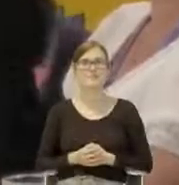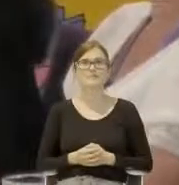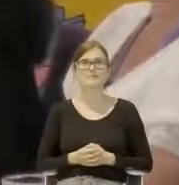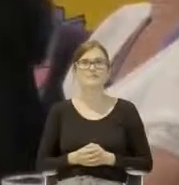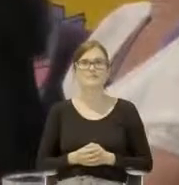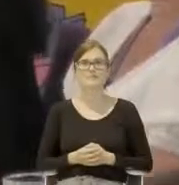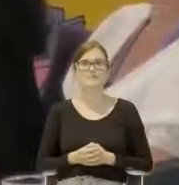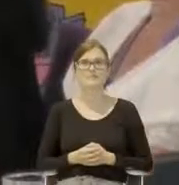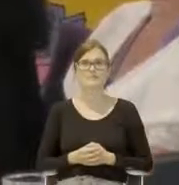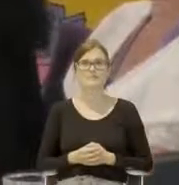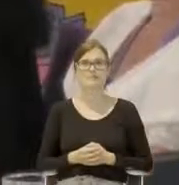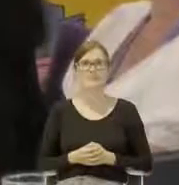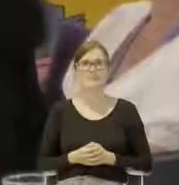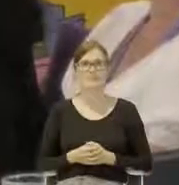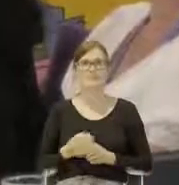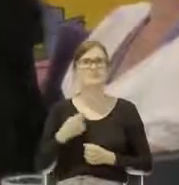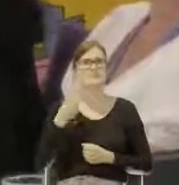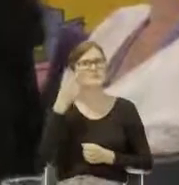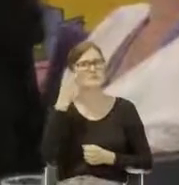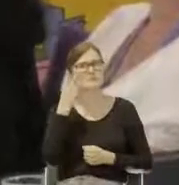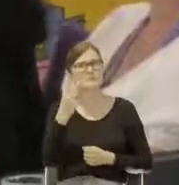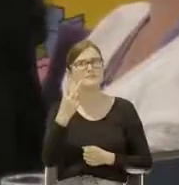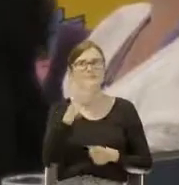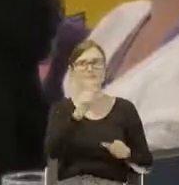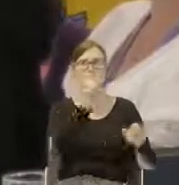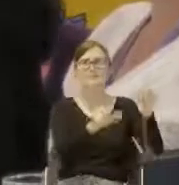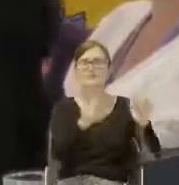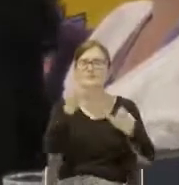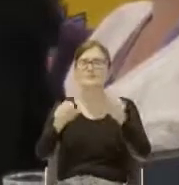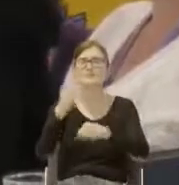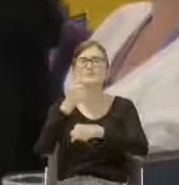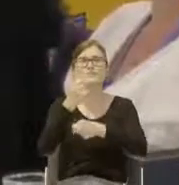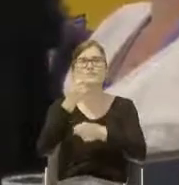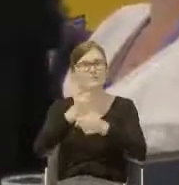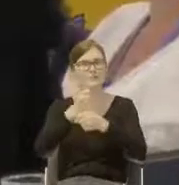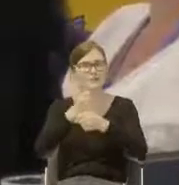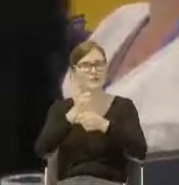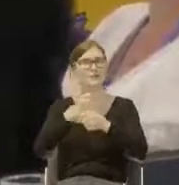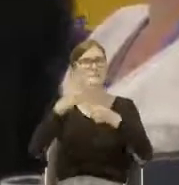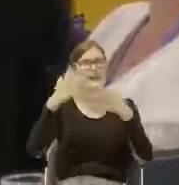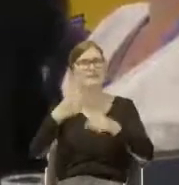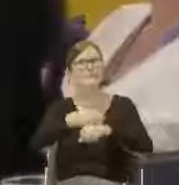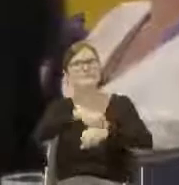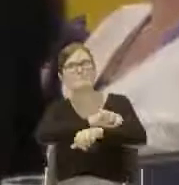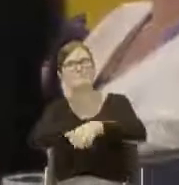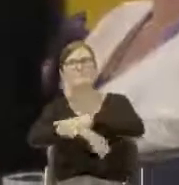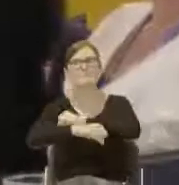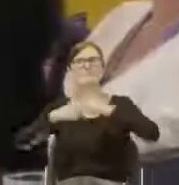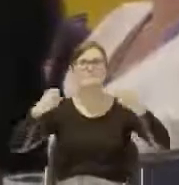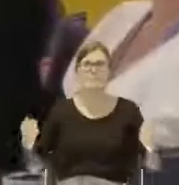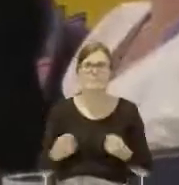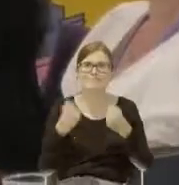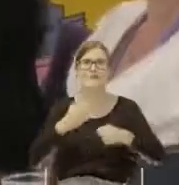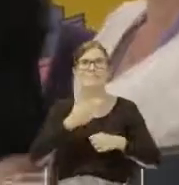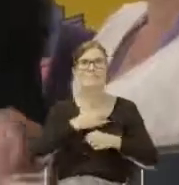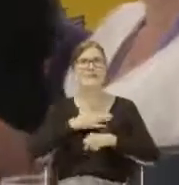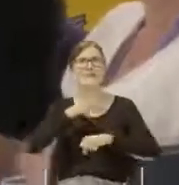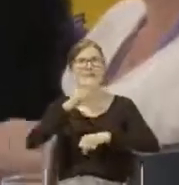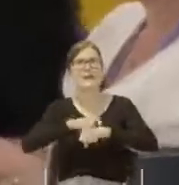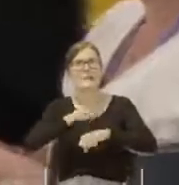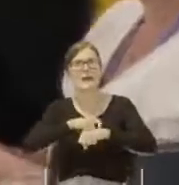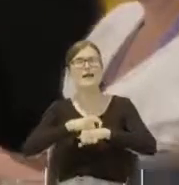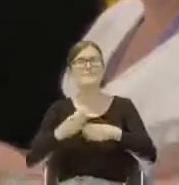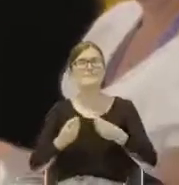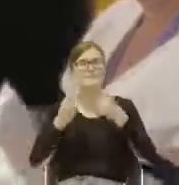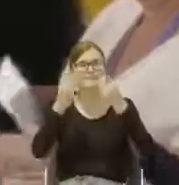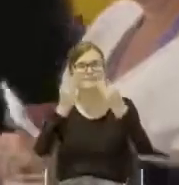to public policy, to public institutions, and to their communities. But there's one global policy framework that